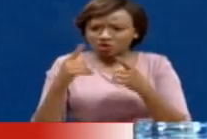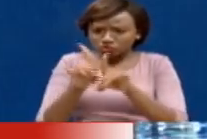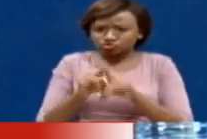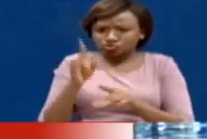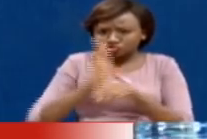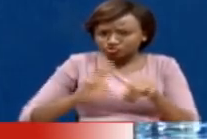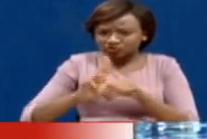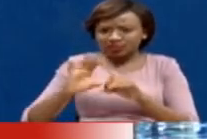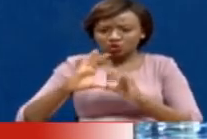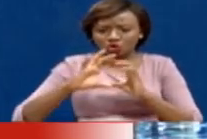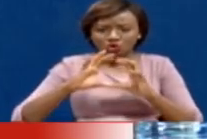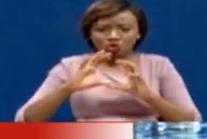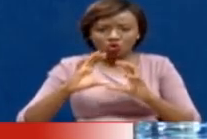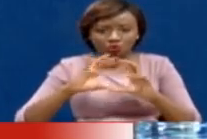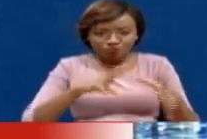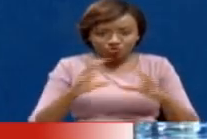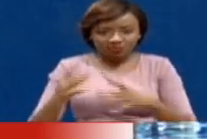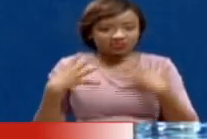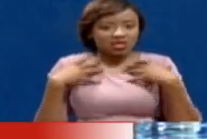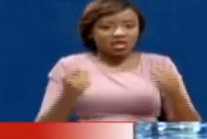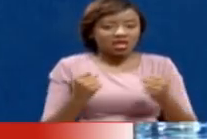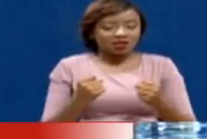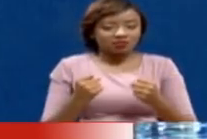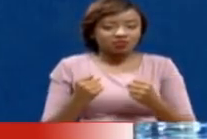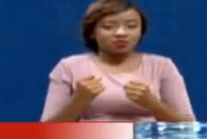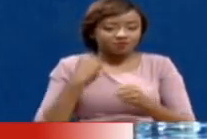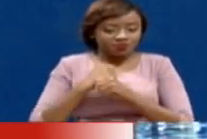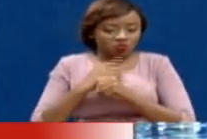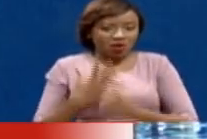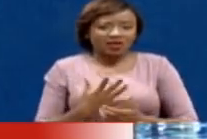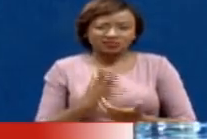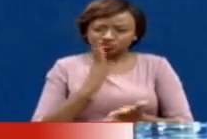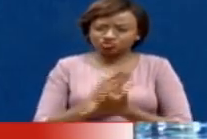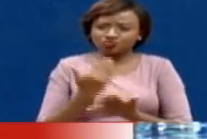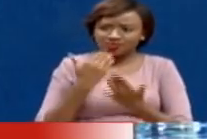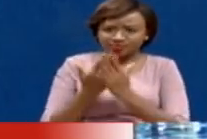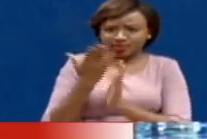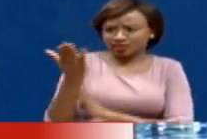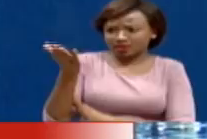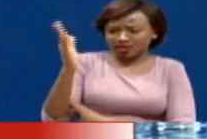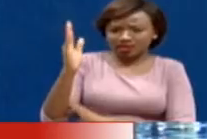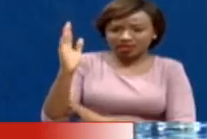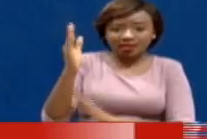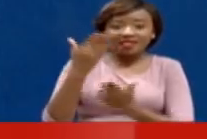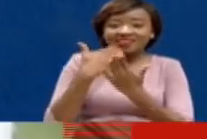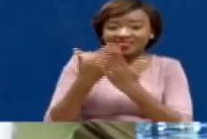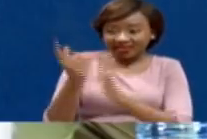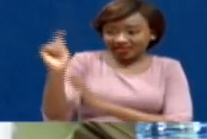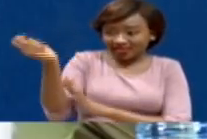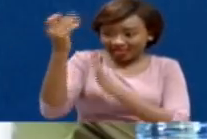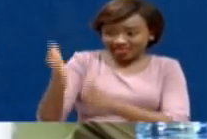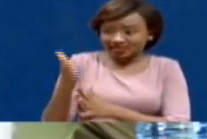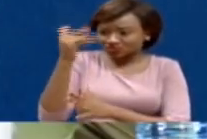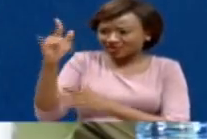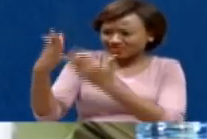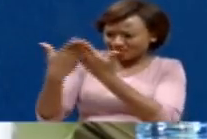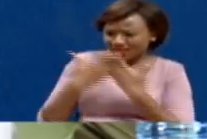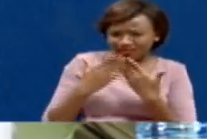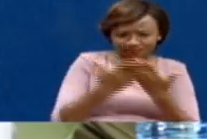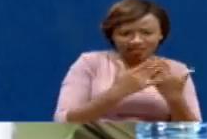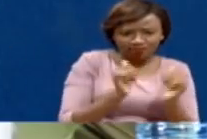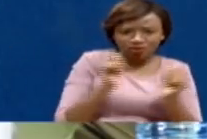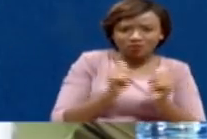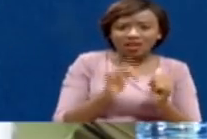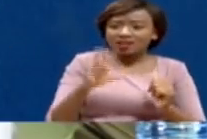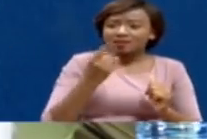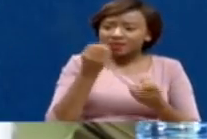health volunteers. And I think Kenyans have really been very, very helpful, because we are even getting reports from the villages. So-and-so